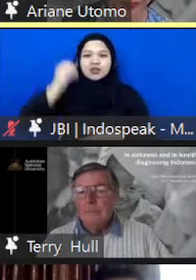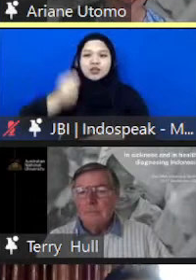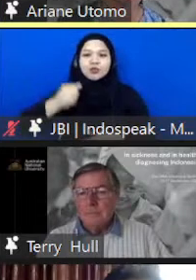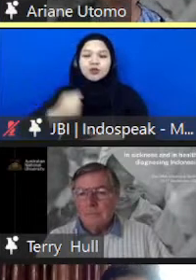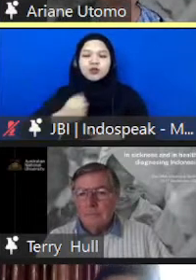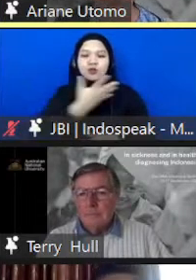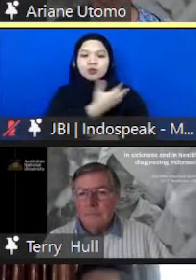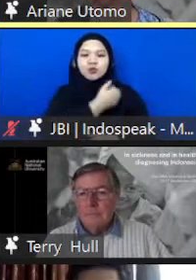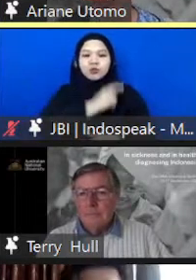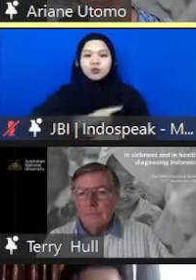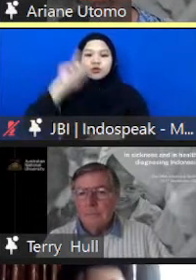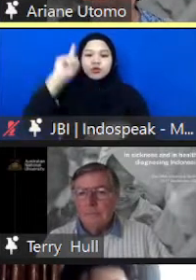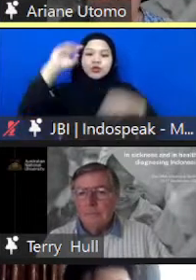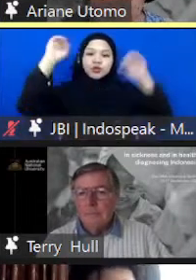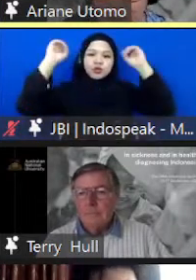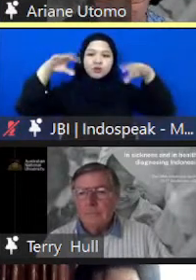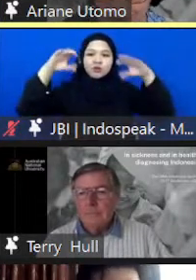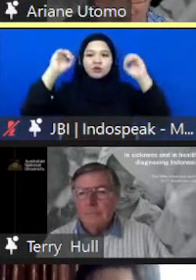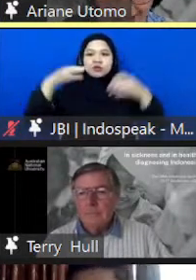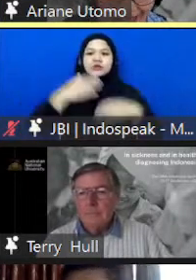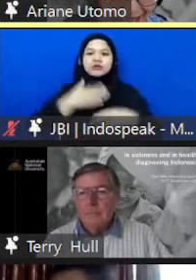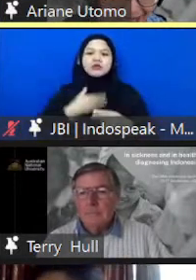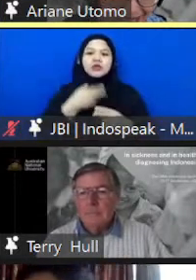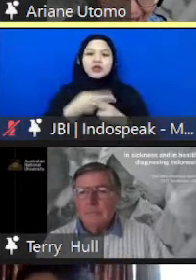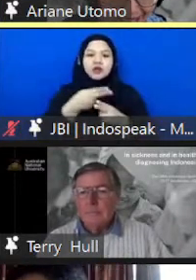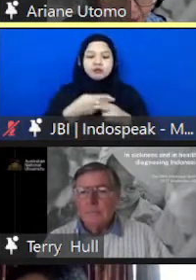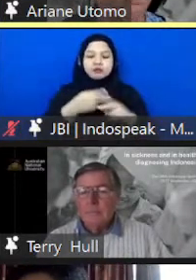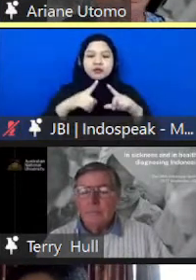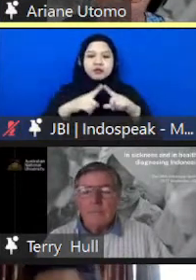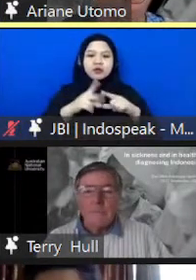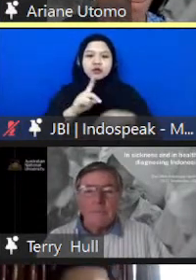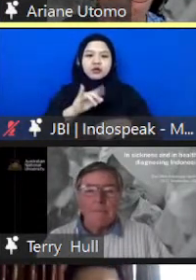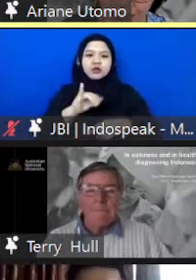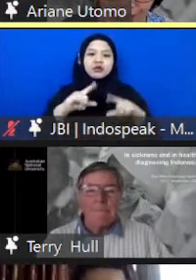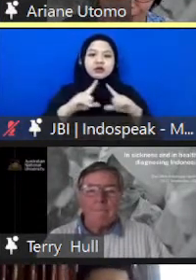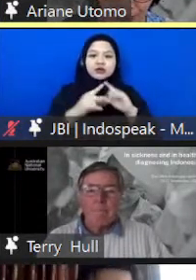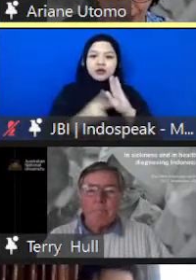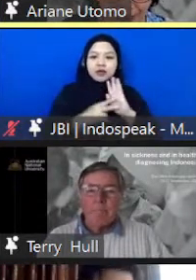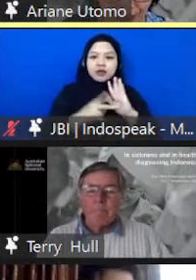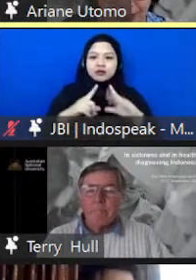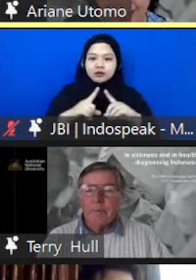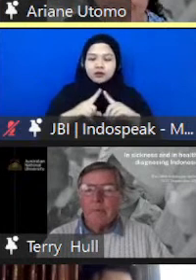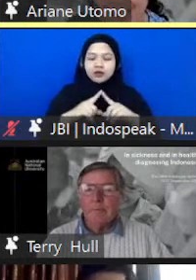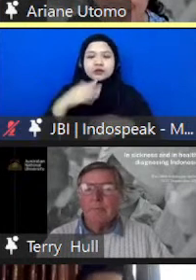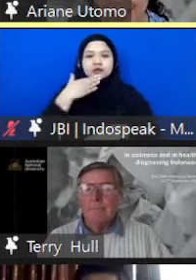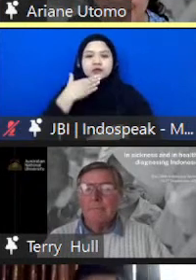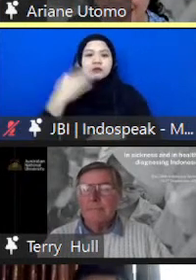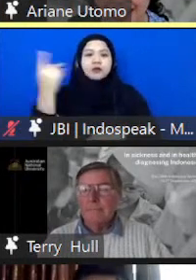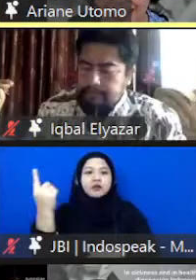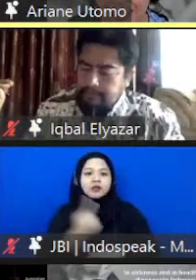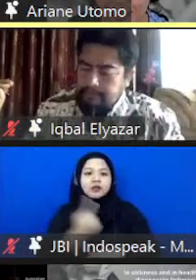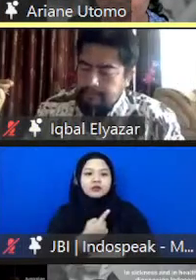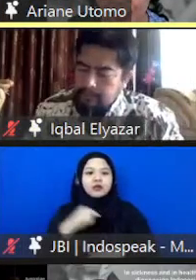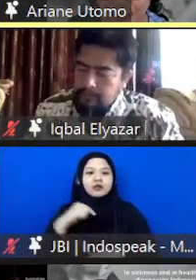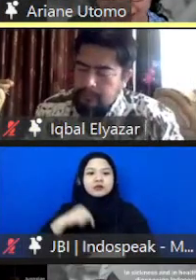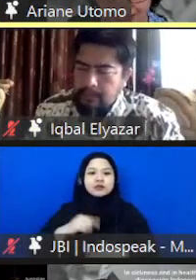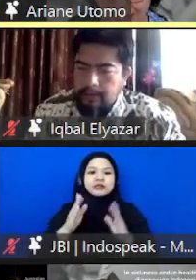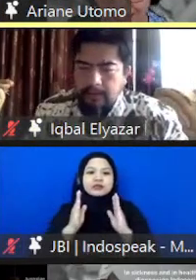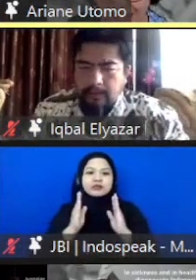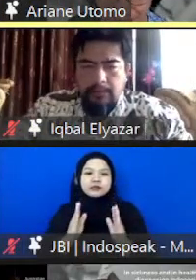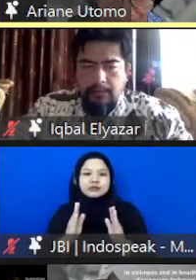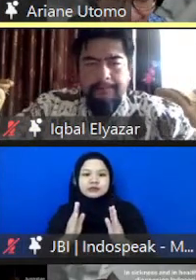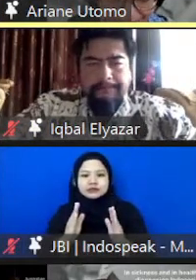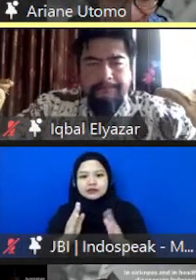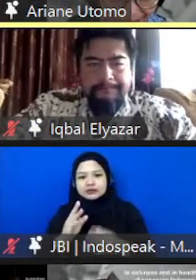wabarakatuh. I am Ariana Utomo, and welcome to the third panel of the 38th ANU